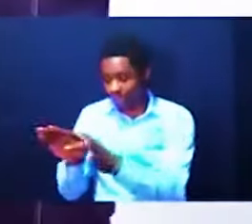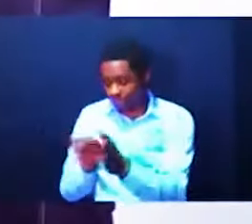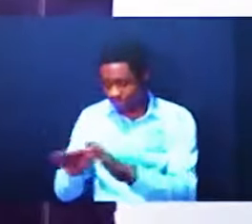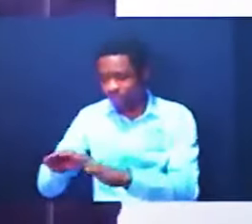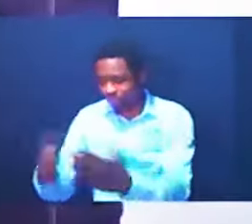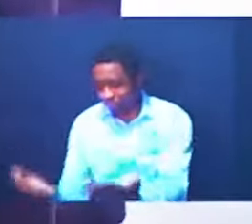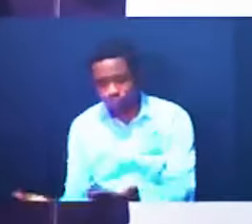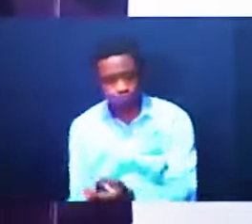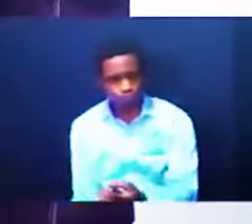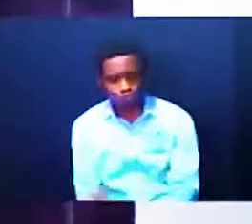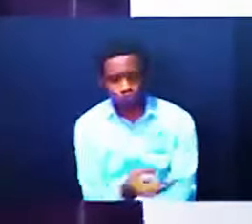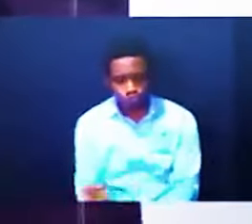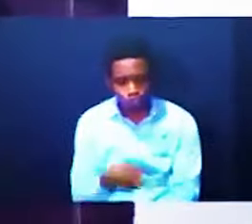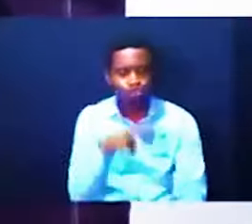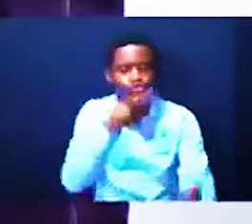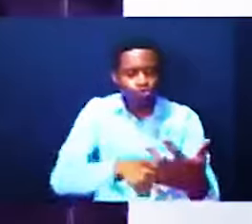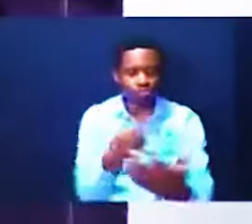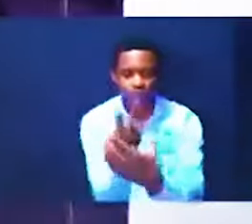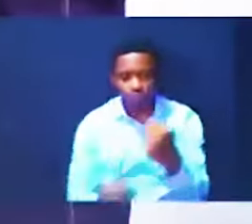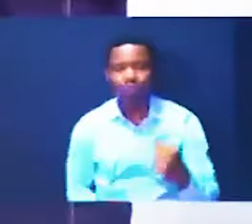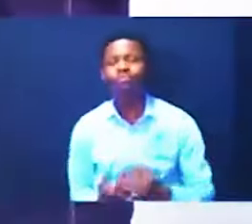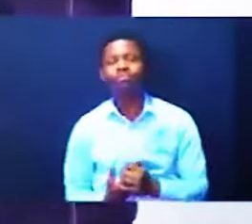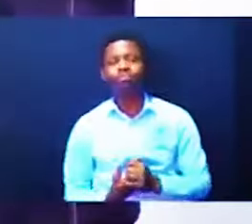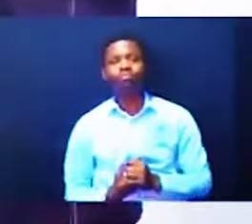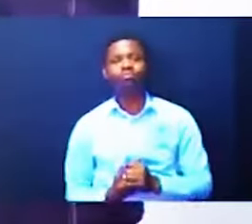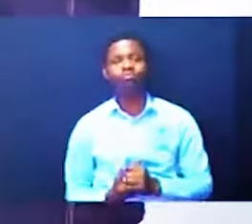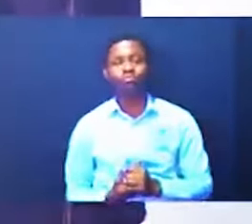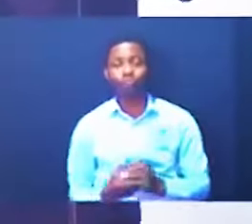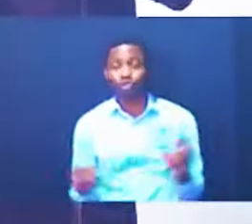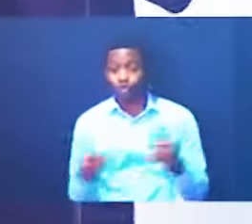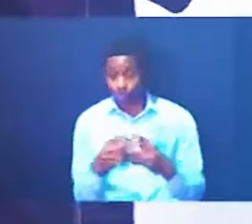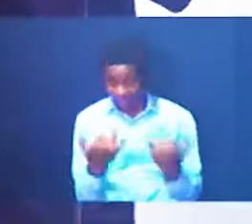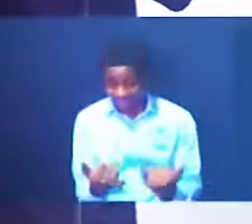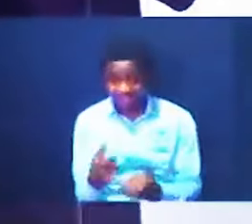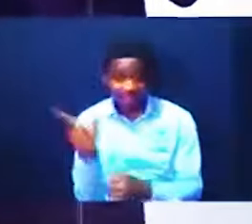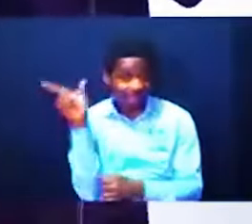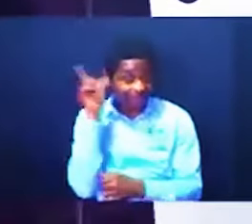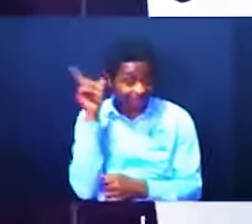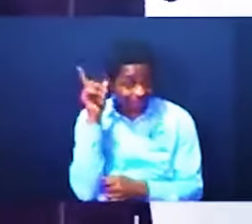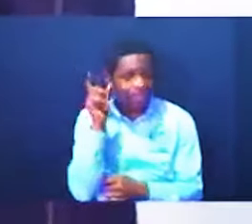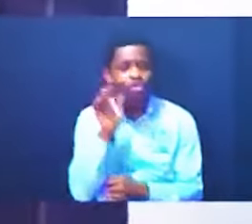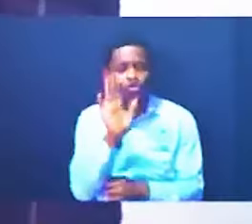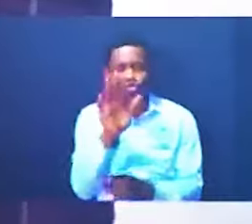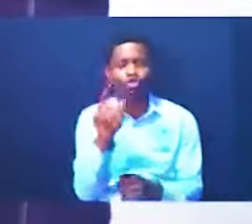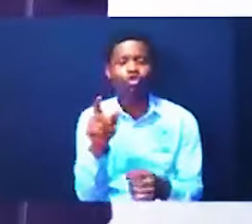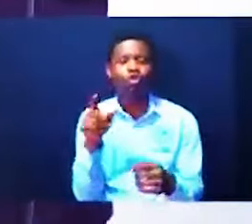you are listening to me, read your heart as well.